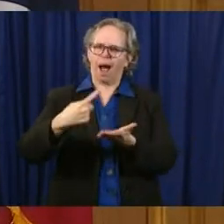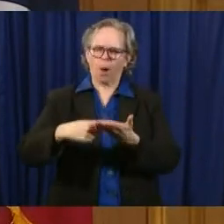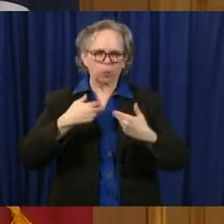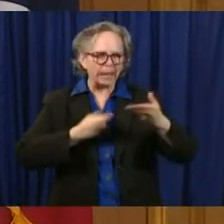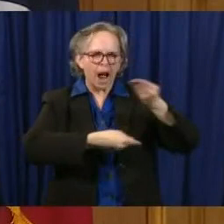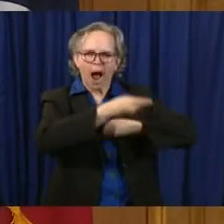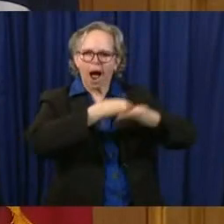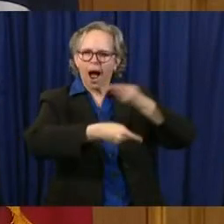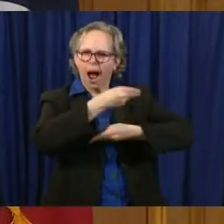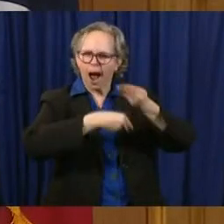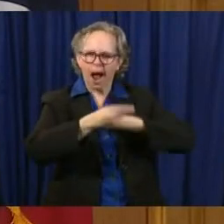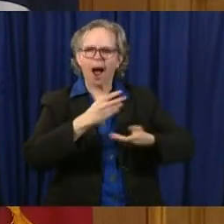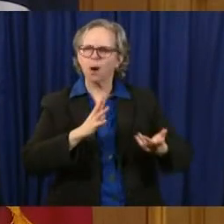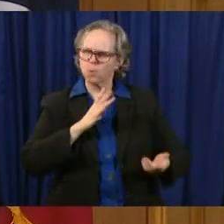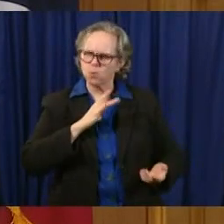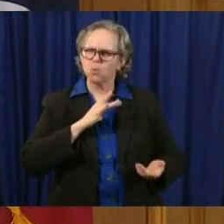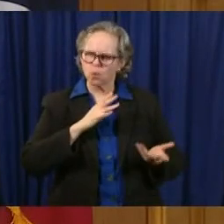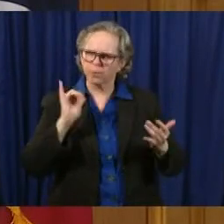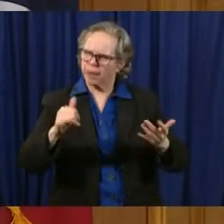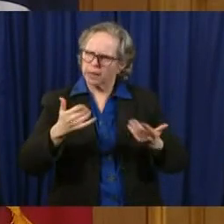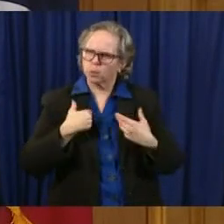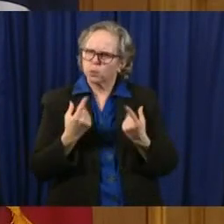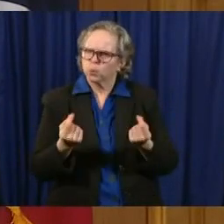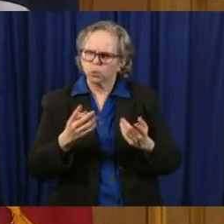occurs on these calls,